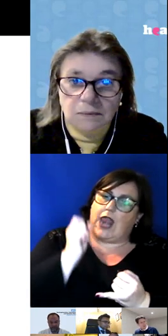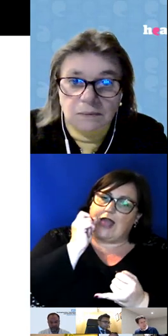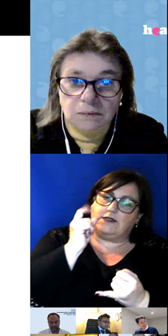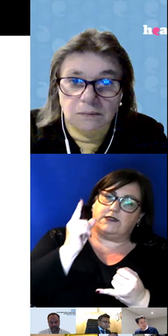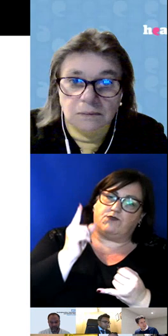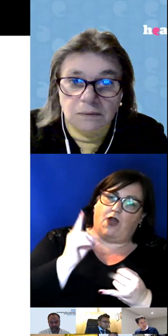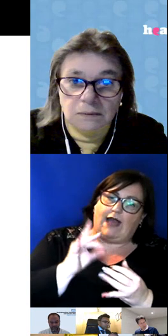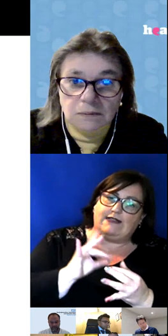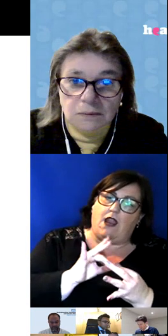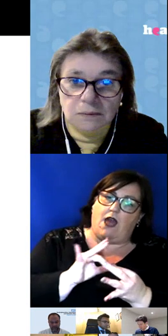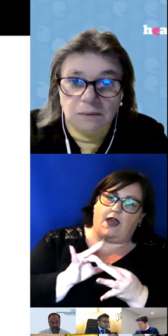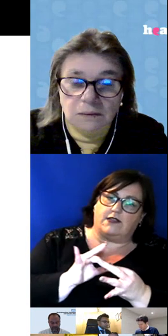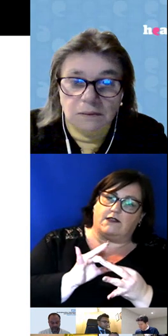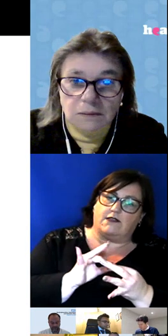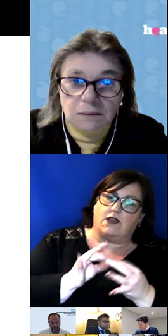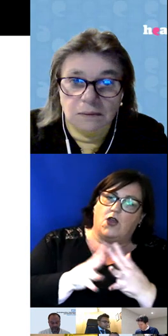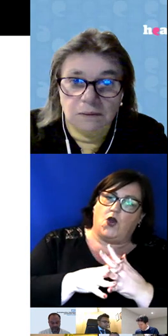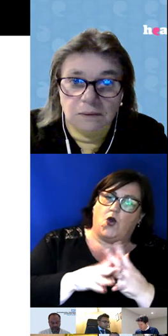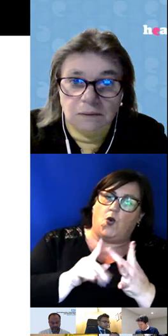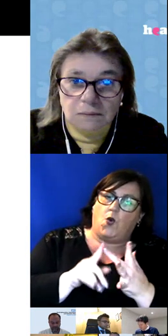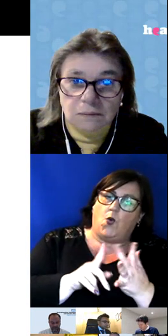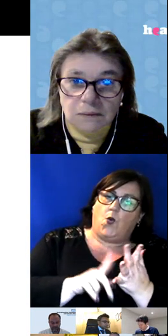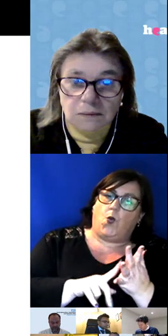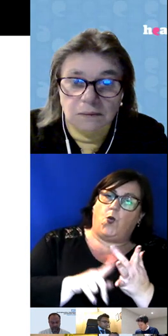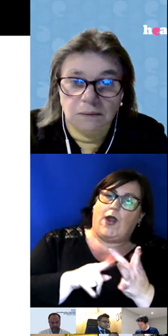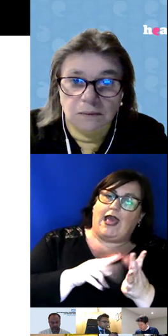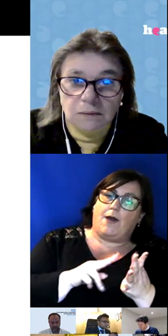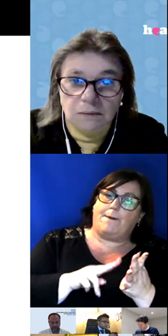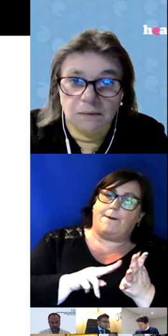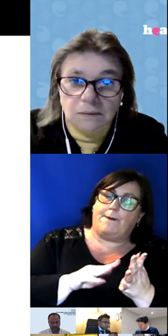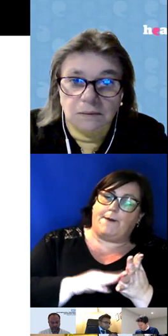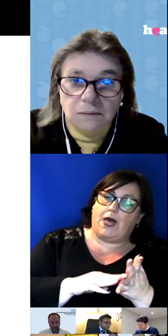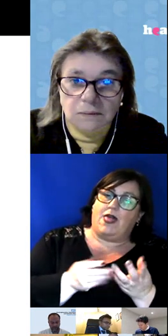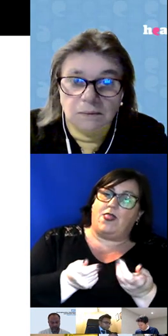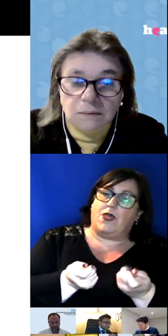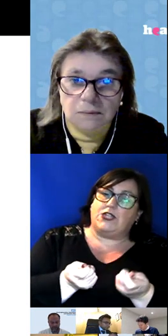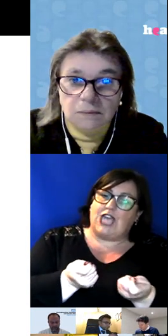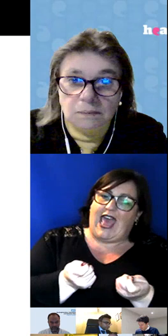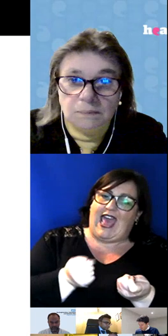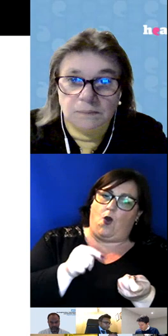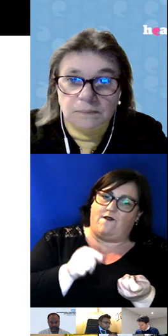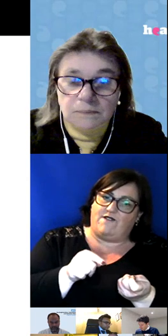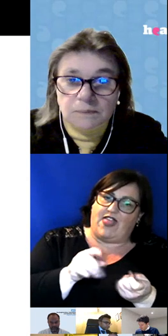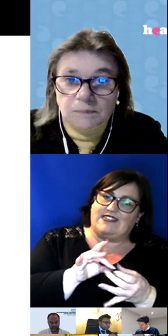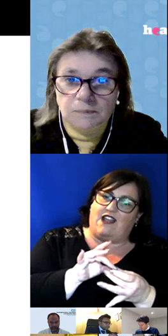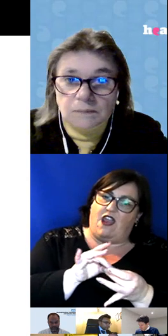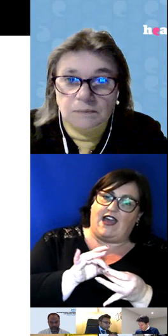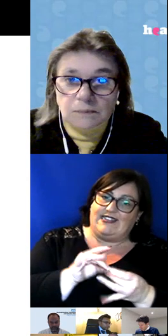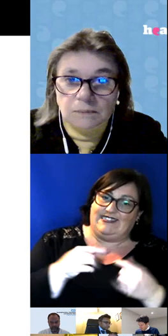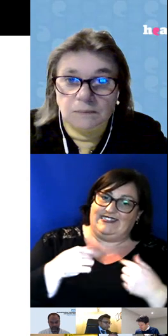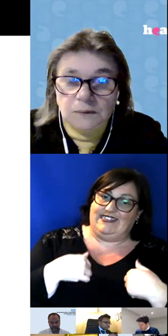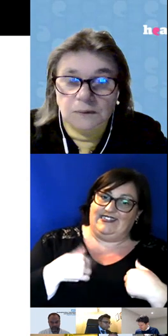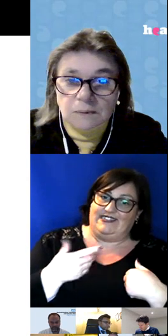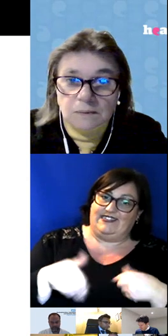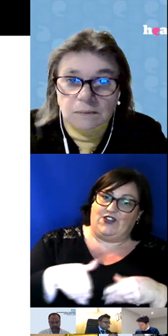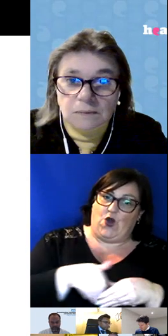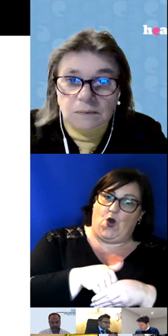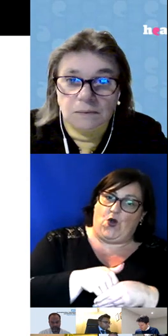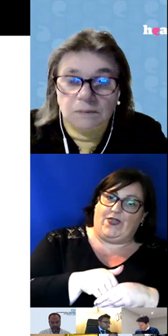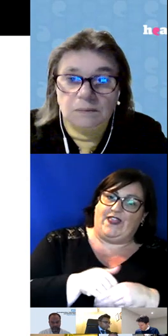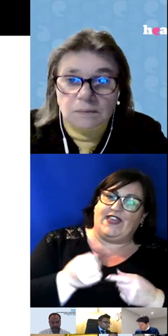the chairman of that alliance, is also on the Integrated Care Partnership itself, and they are due to meet, the partnership is meeting, I think, on is